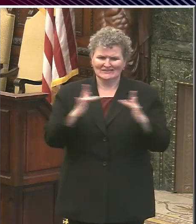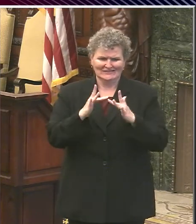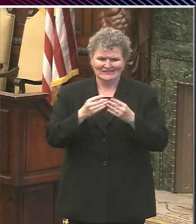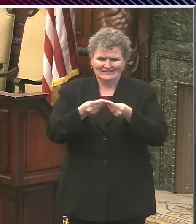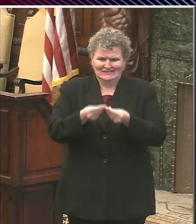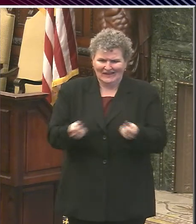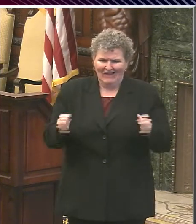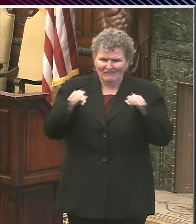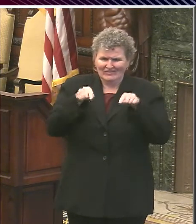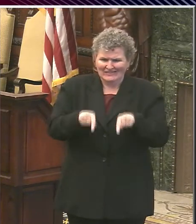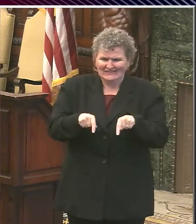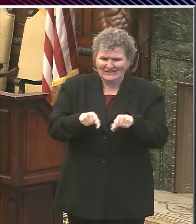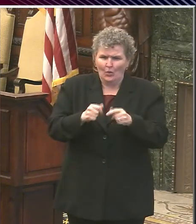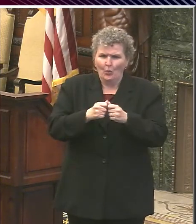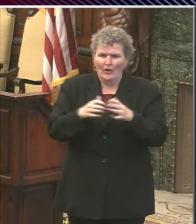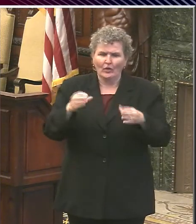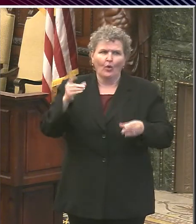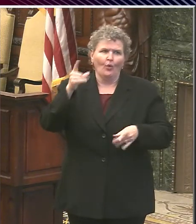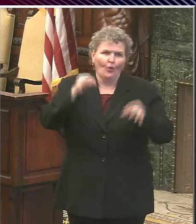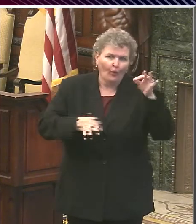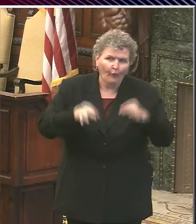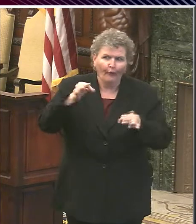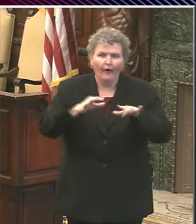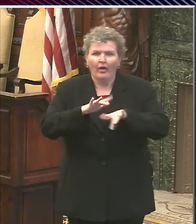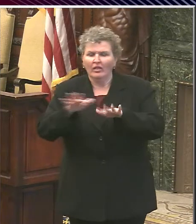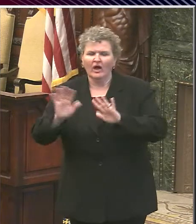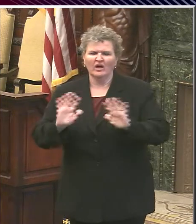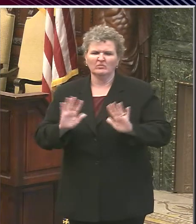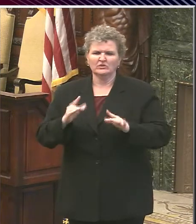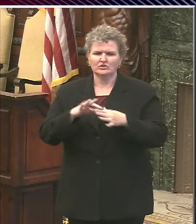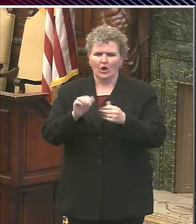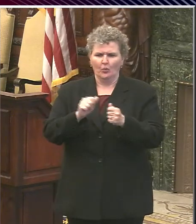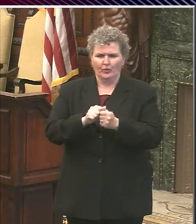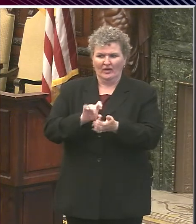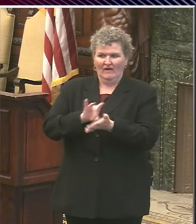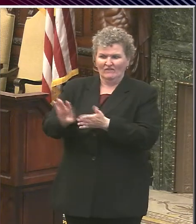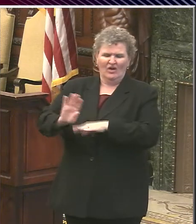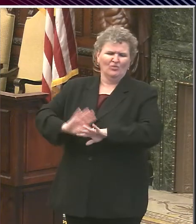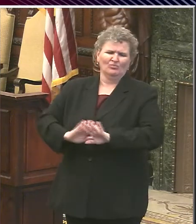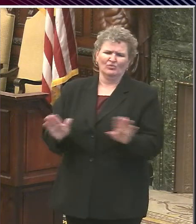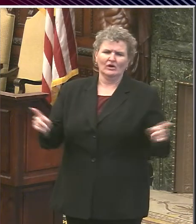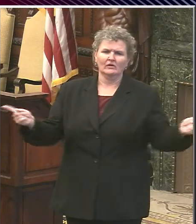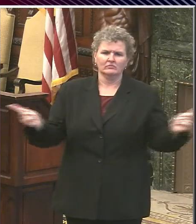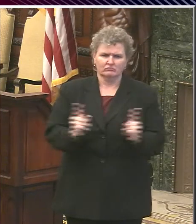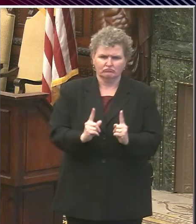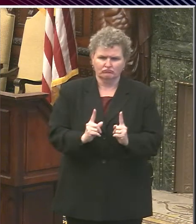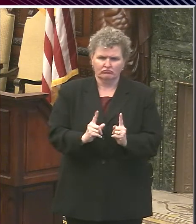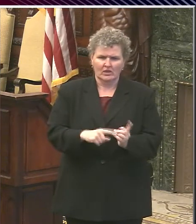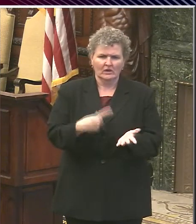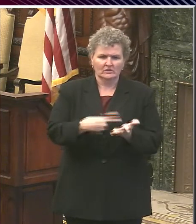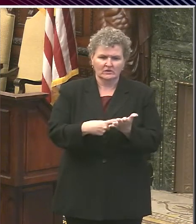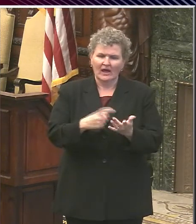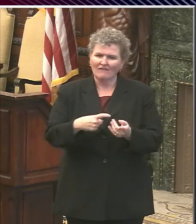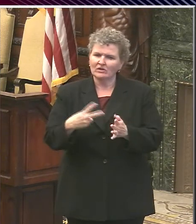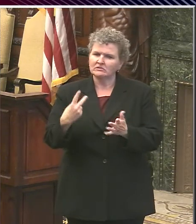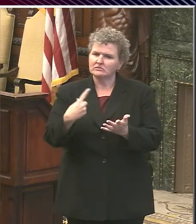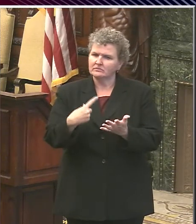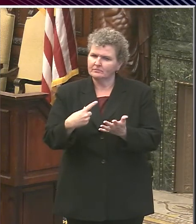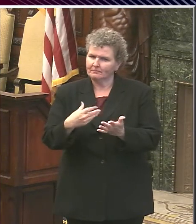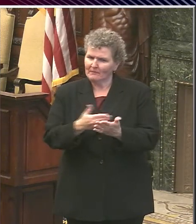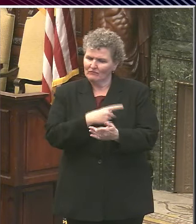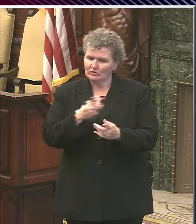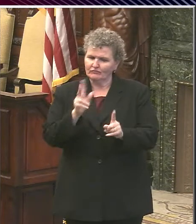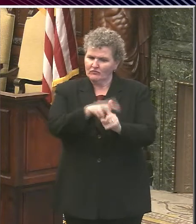without a court or eviction proceeding. The landlord is required to file certain papers, and it